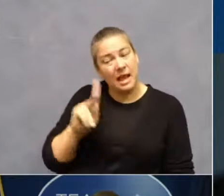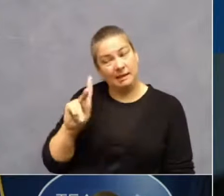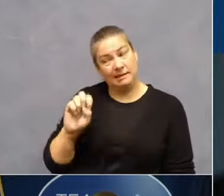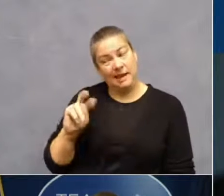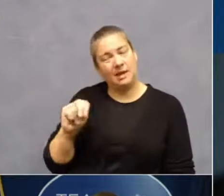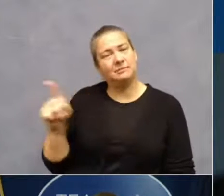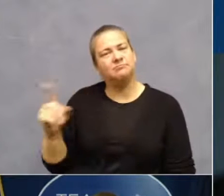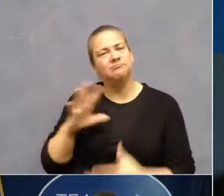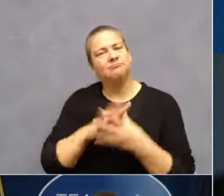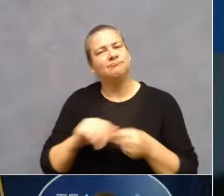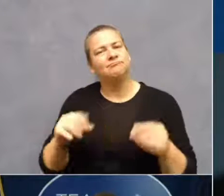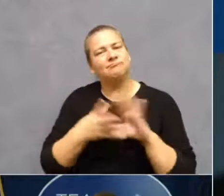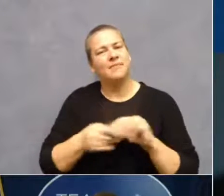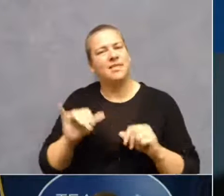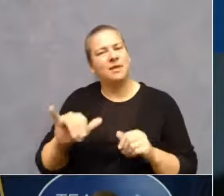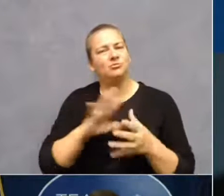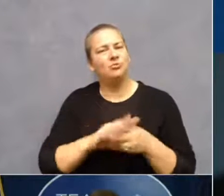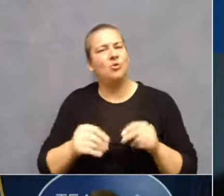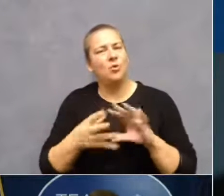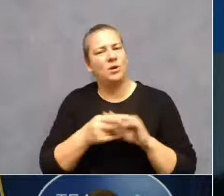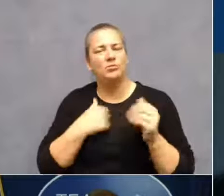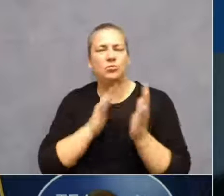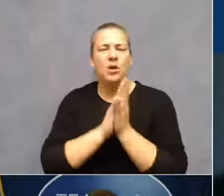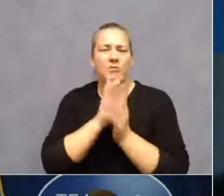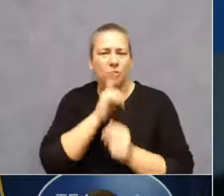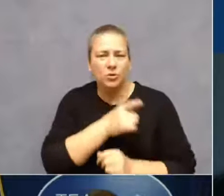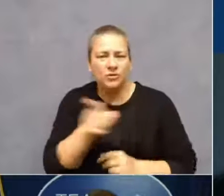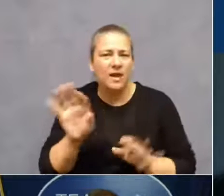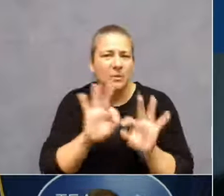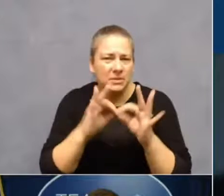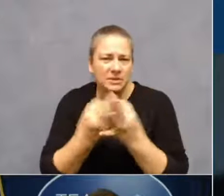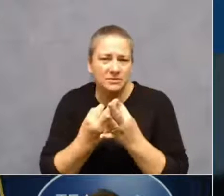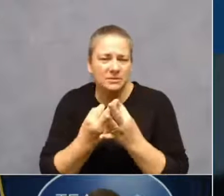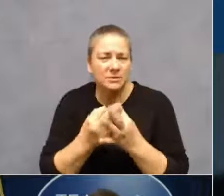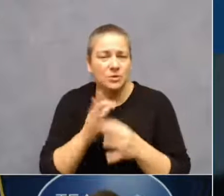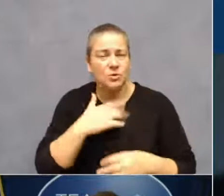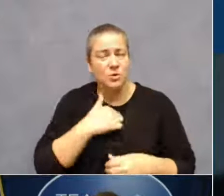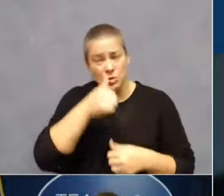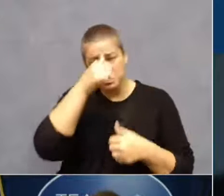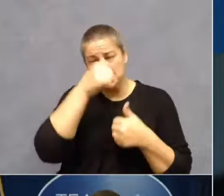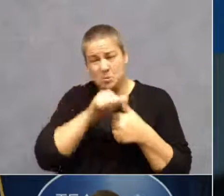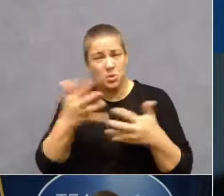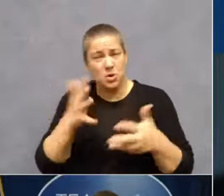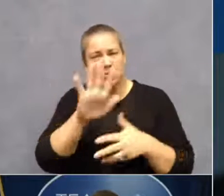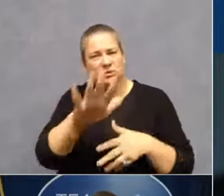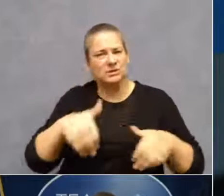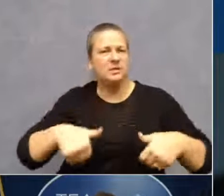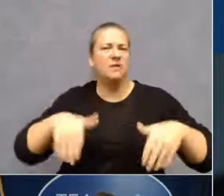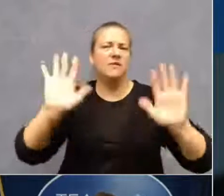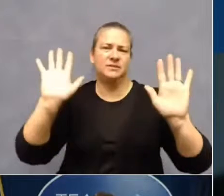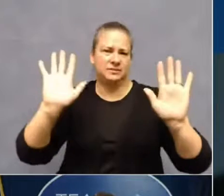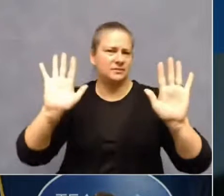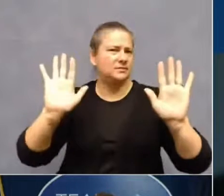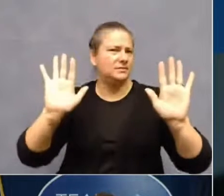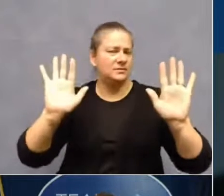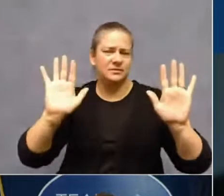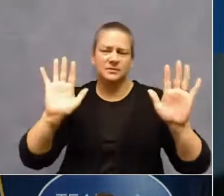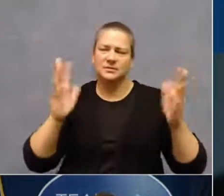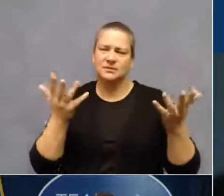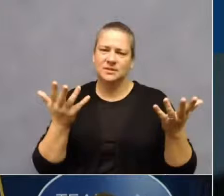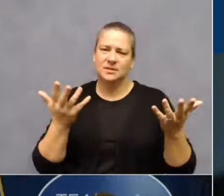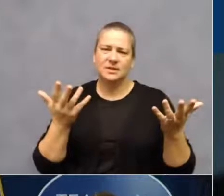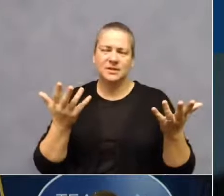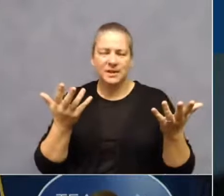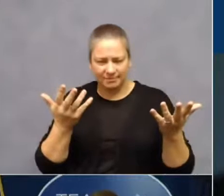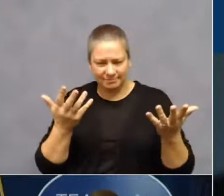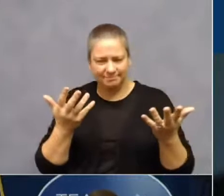entire family. And we will remember the sacrifice that you had to make and how we lost